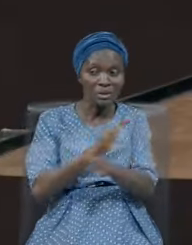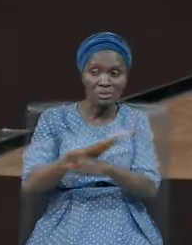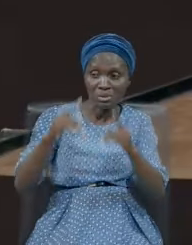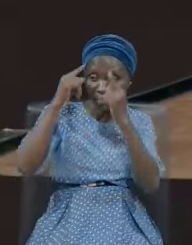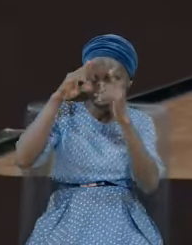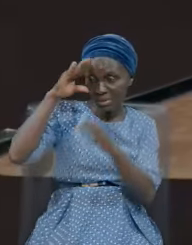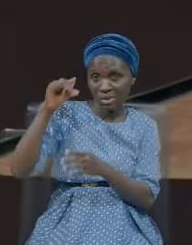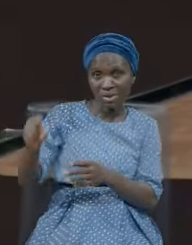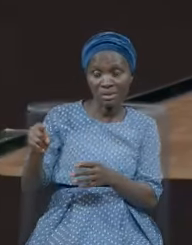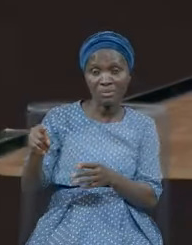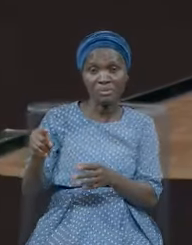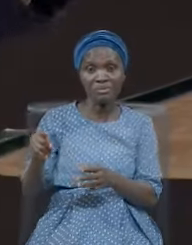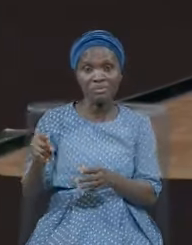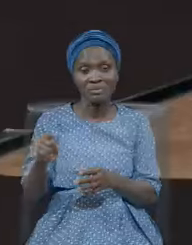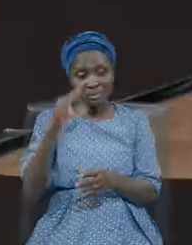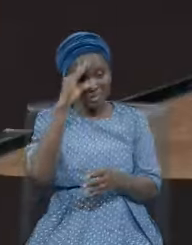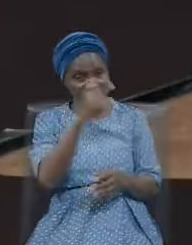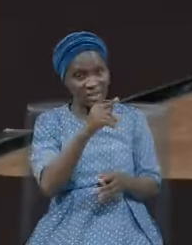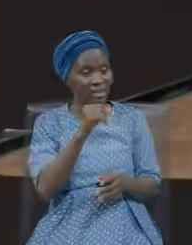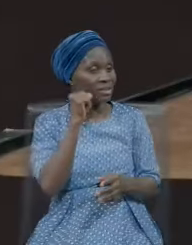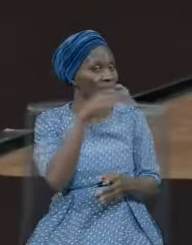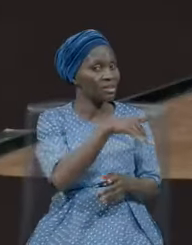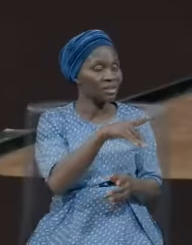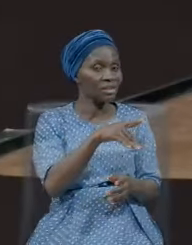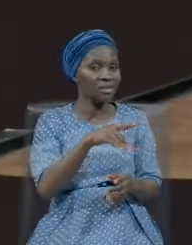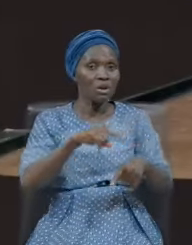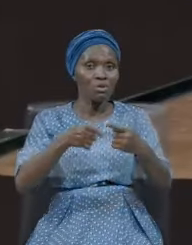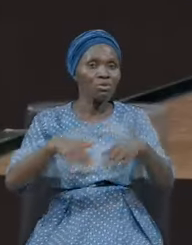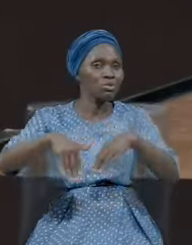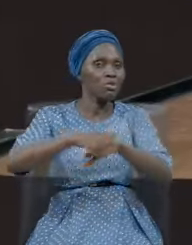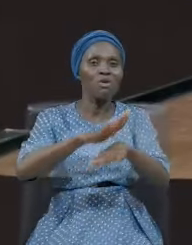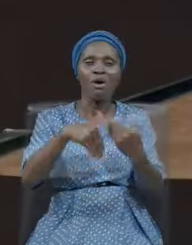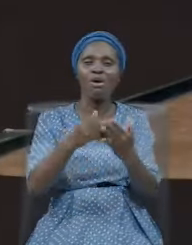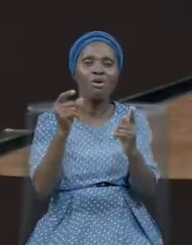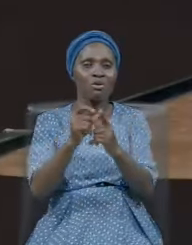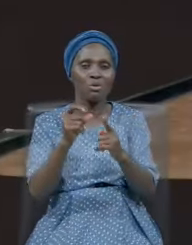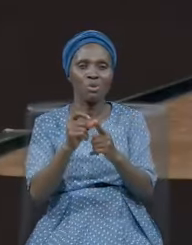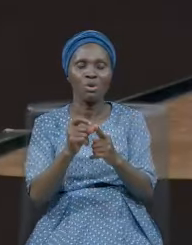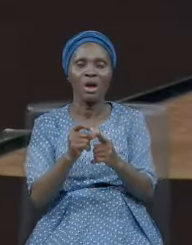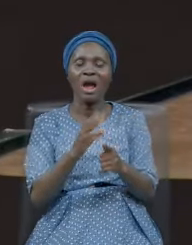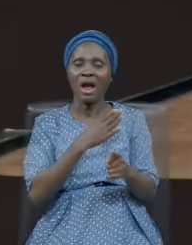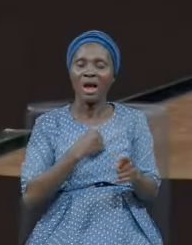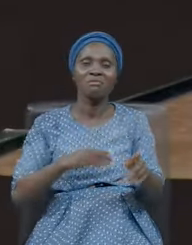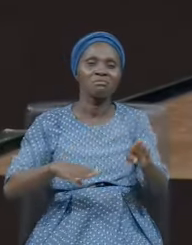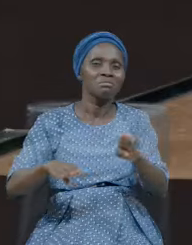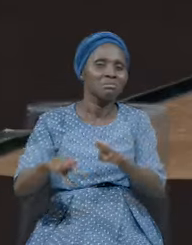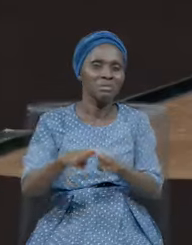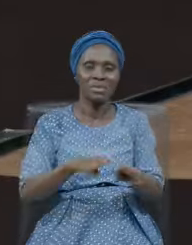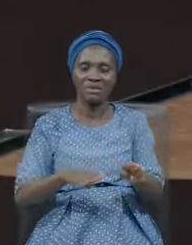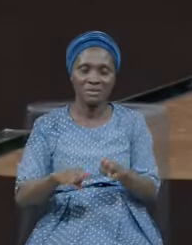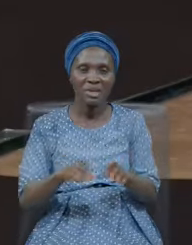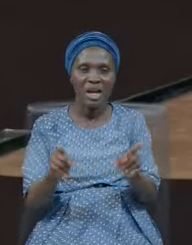not concern her, he goes over all the world acting